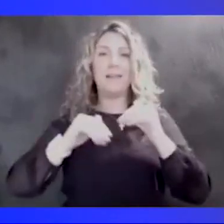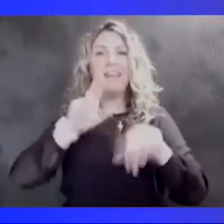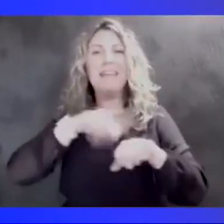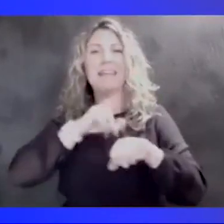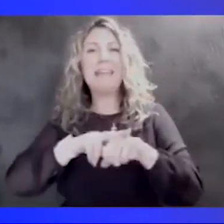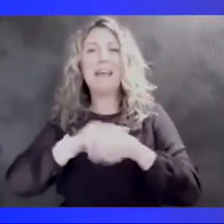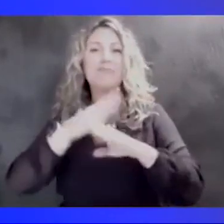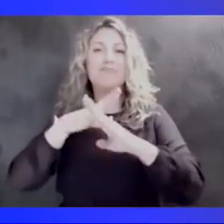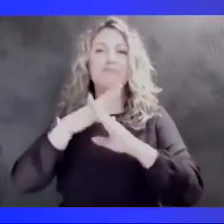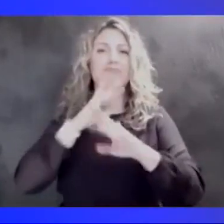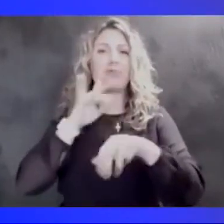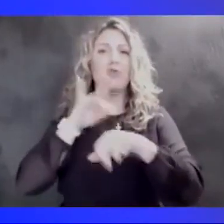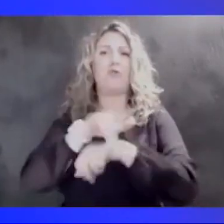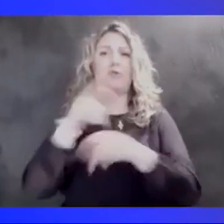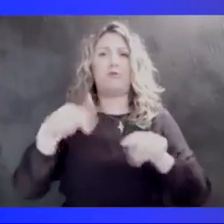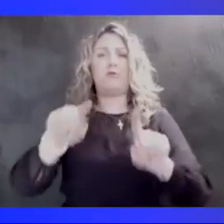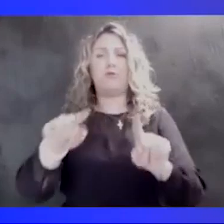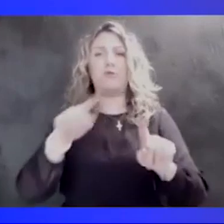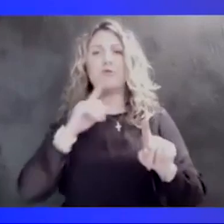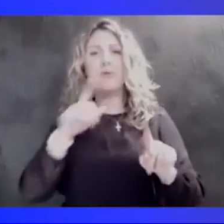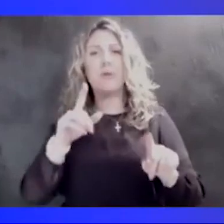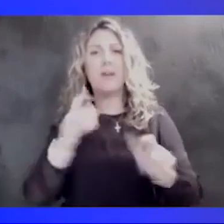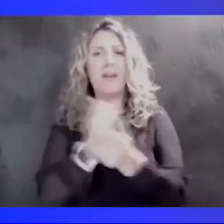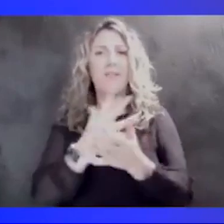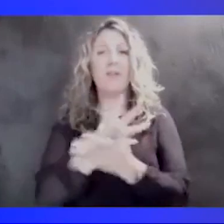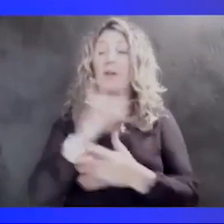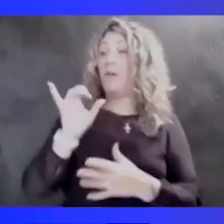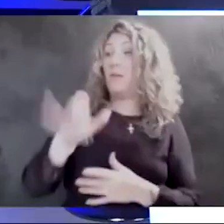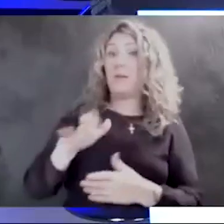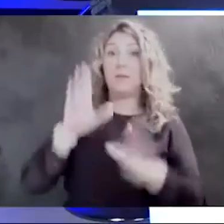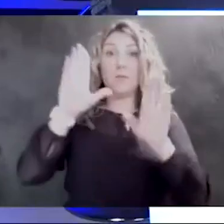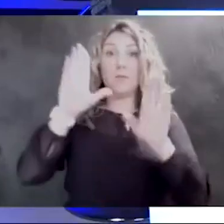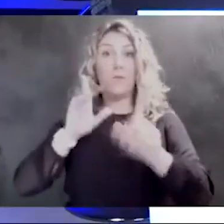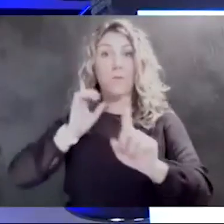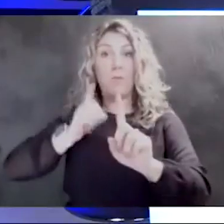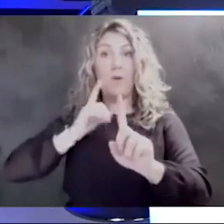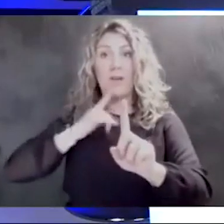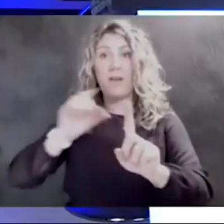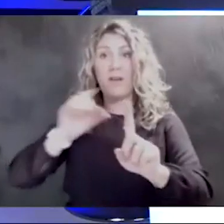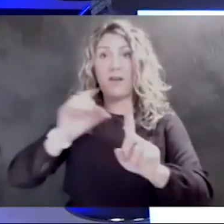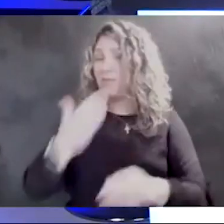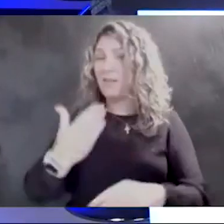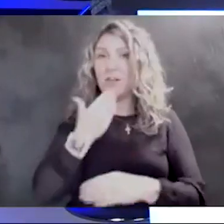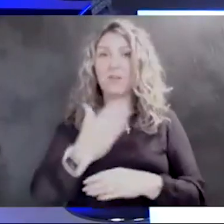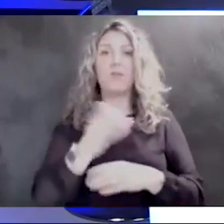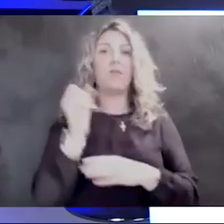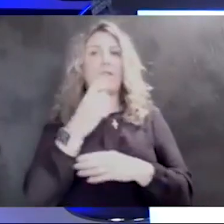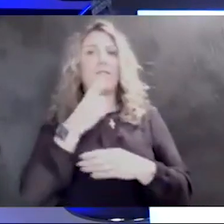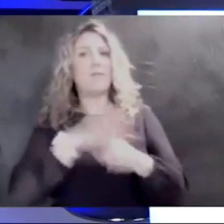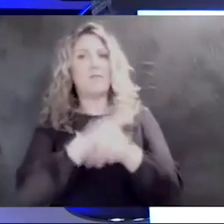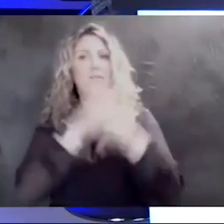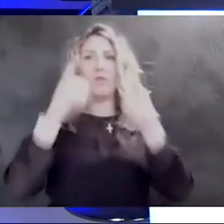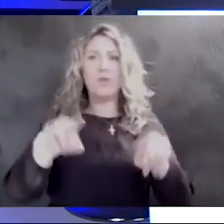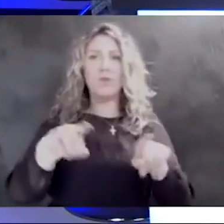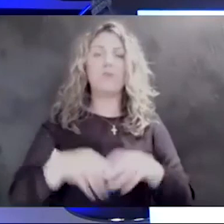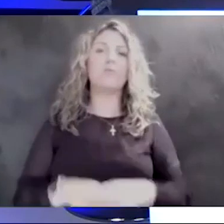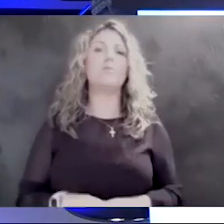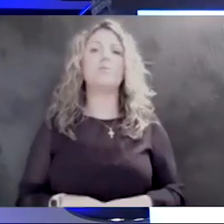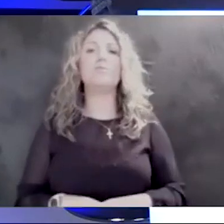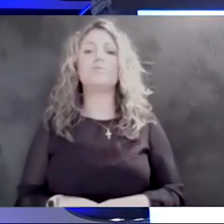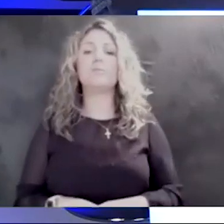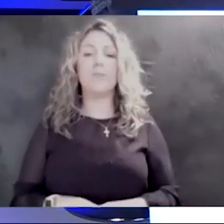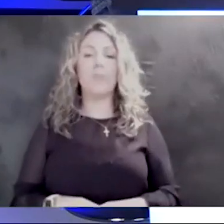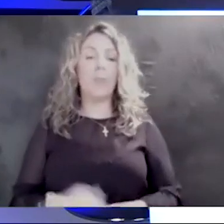earlier on in this. Yeah, that's pandemic. a great point, Amanda. Thank you, because I totally agree. The vaccination does keep you